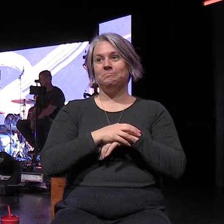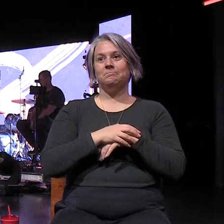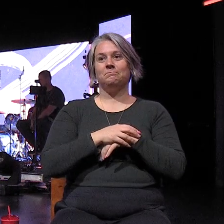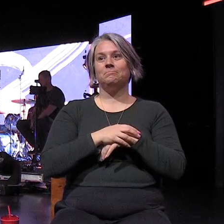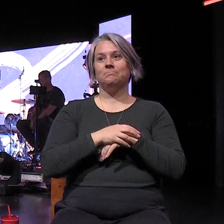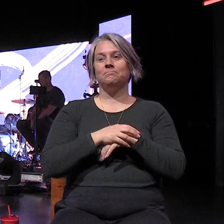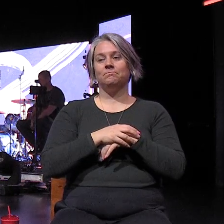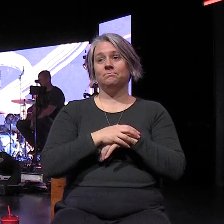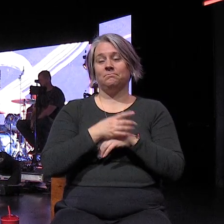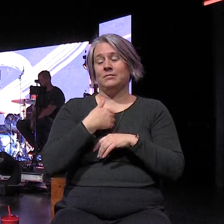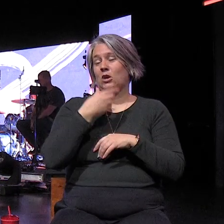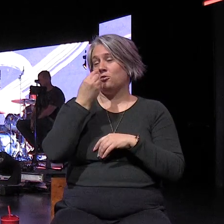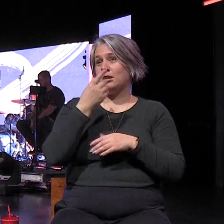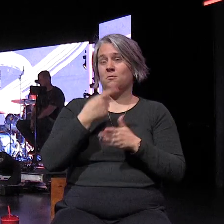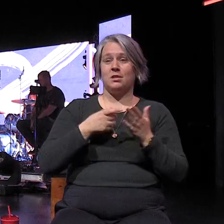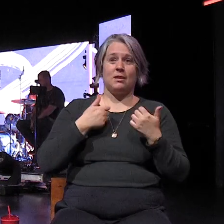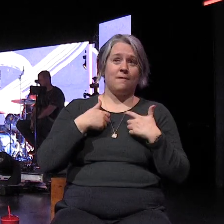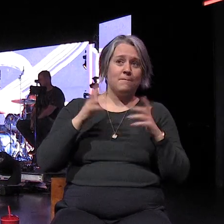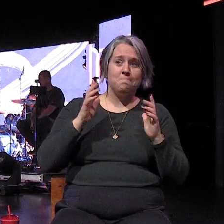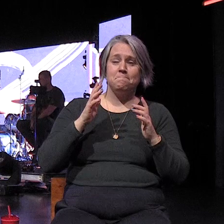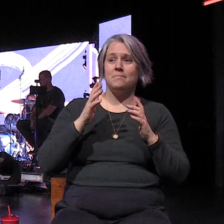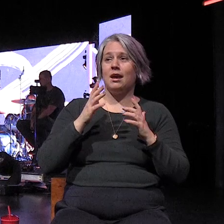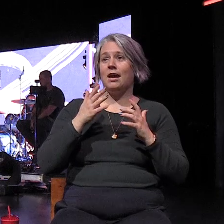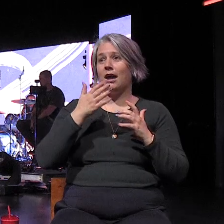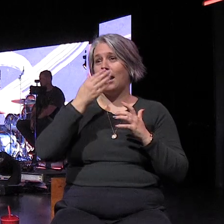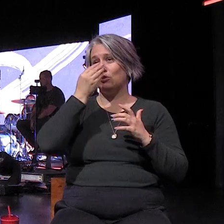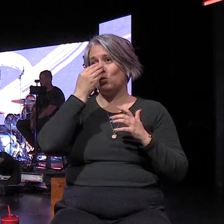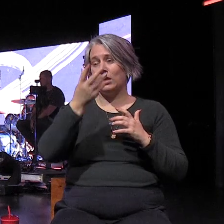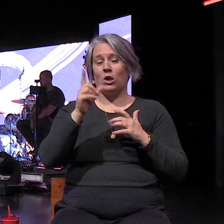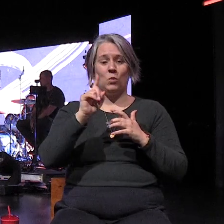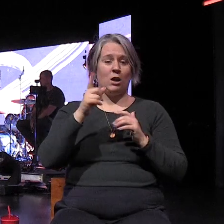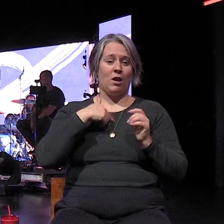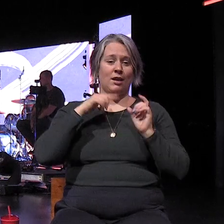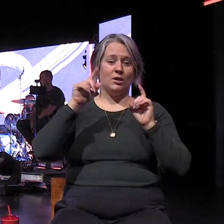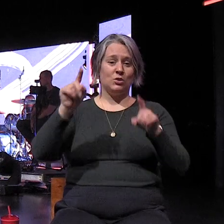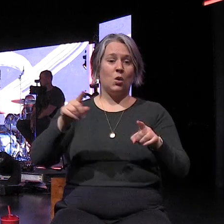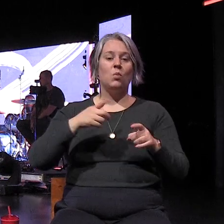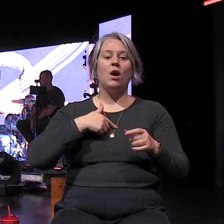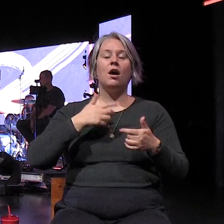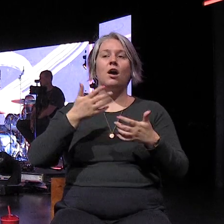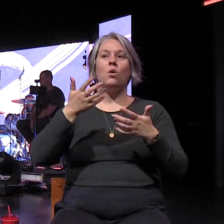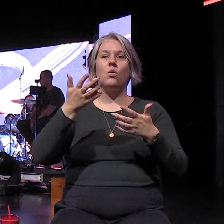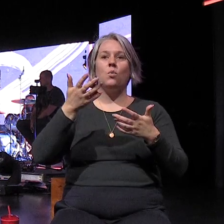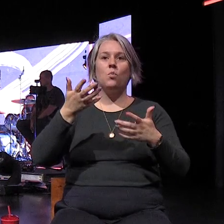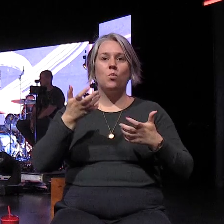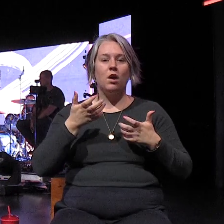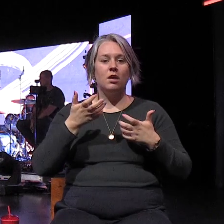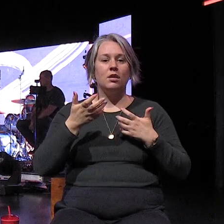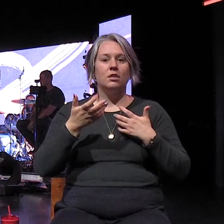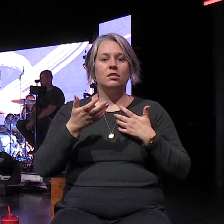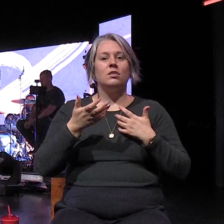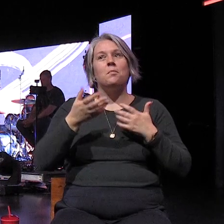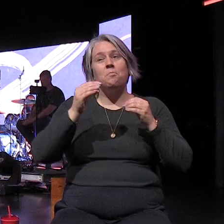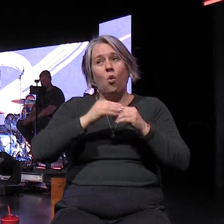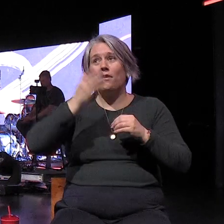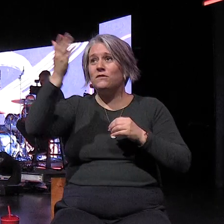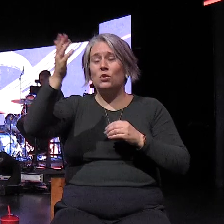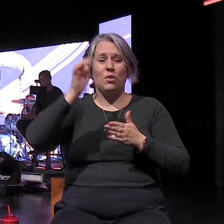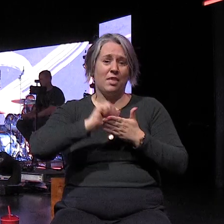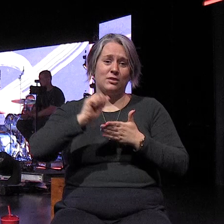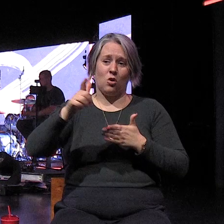care what I have to give up. I don't care where you call me. I just want whatever's stirring in here, I want more of you, Lord Jesus.